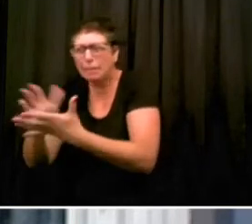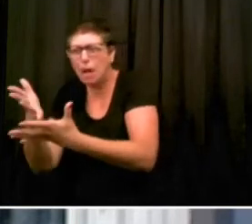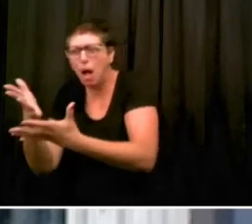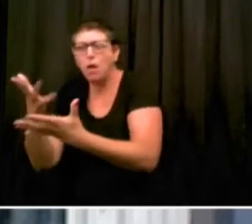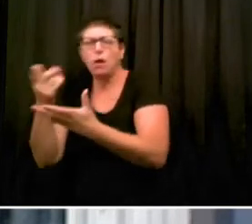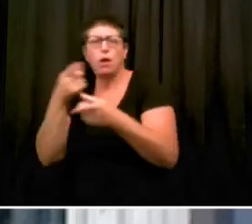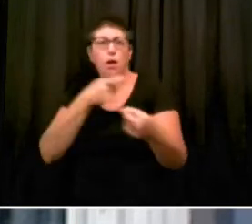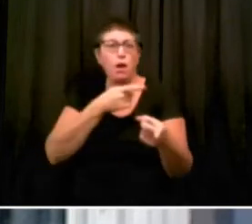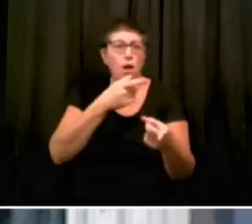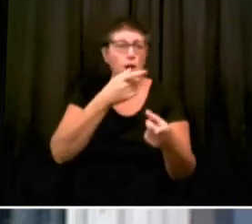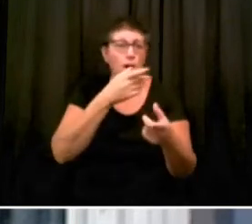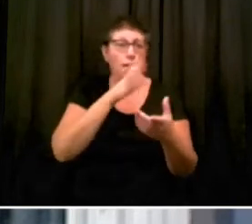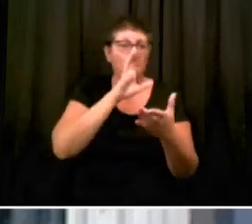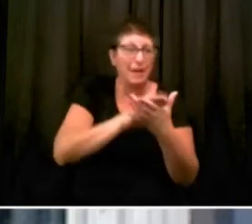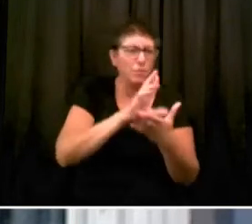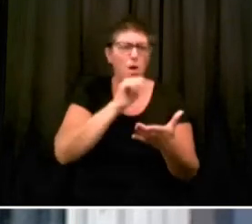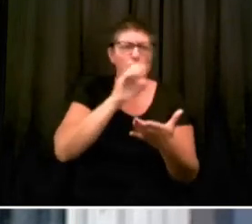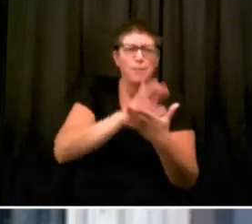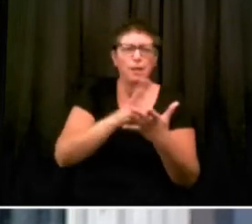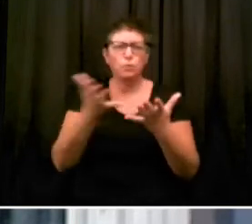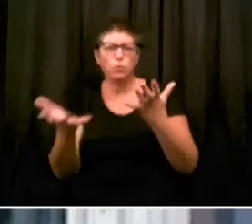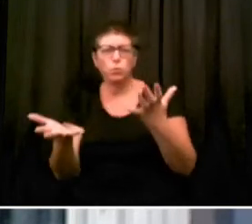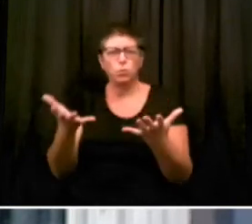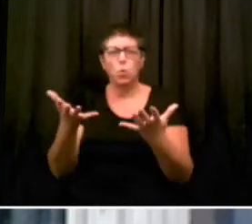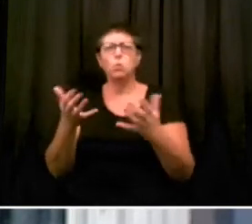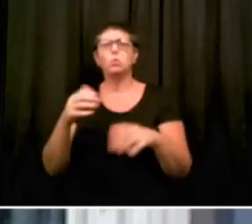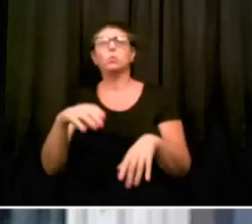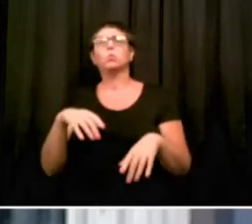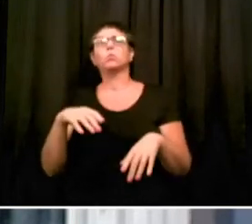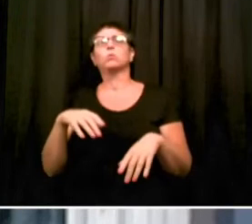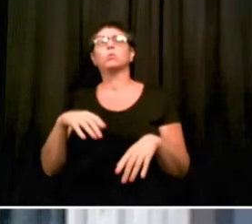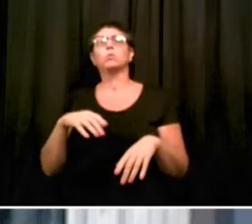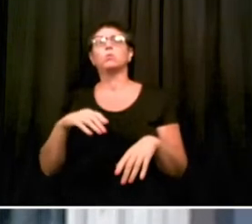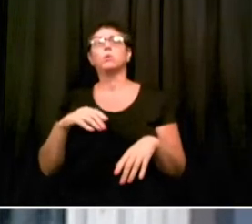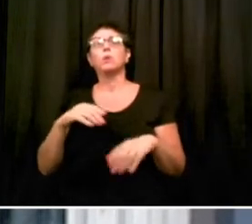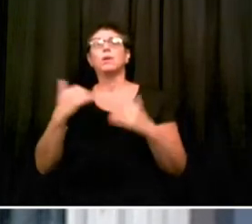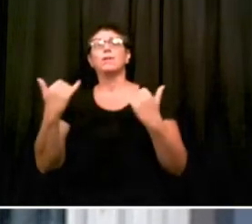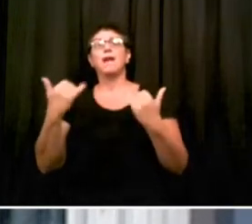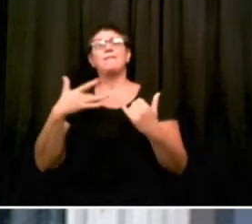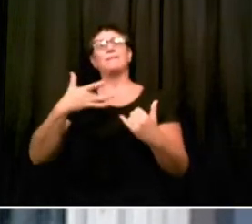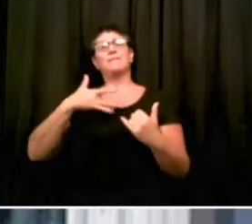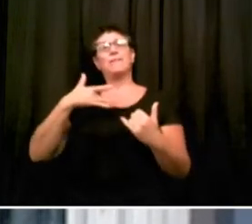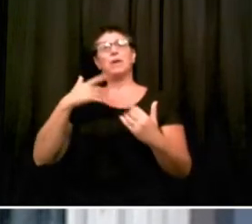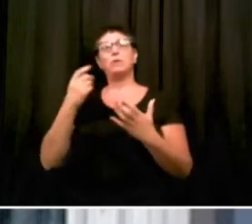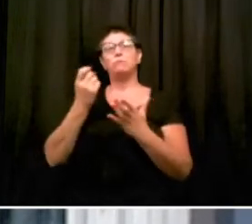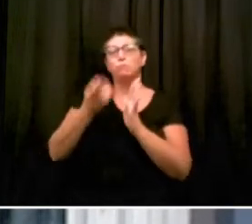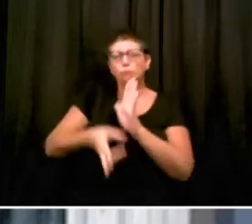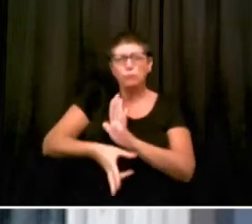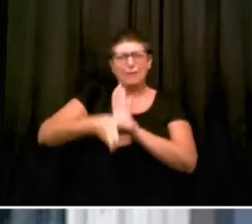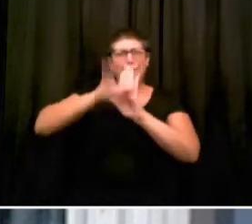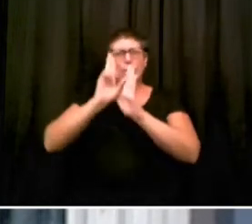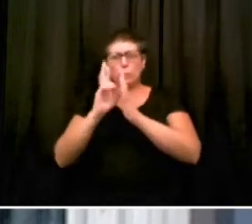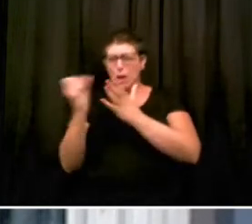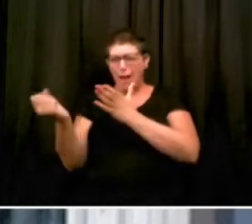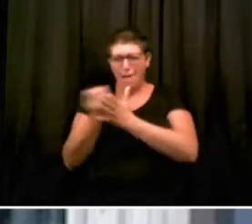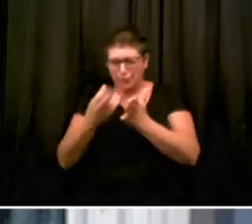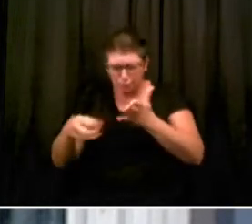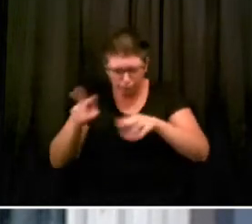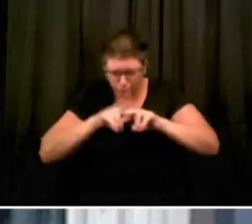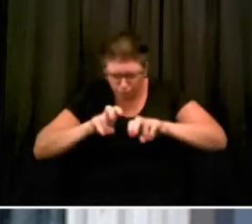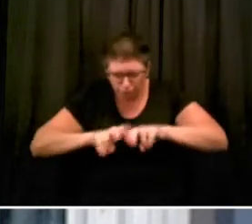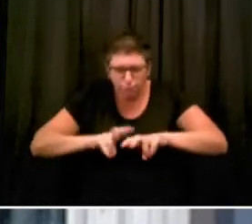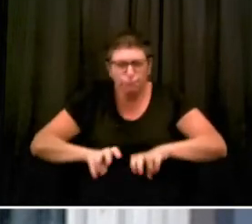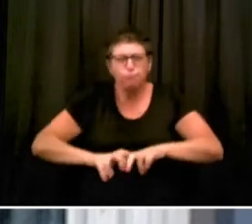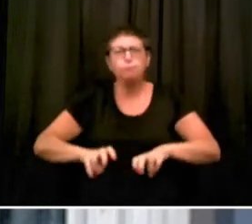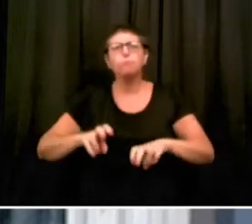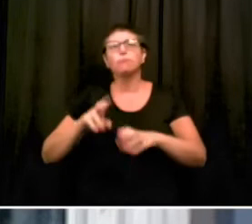taken into consideration here everything that we know. You mentioned that to combat police corruption